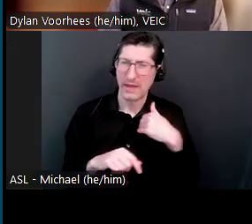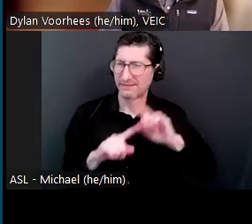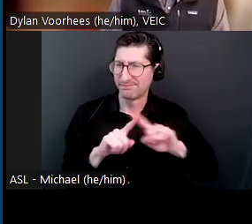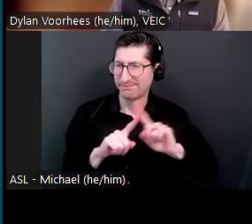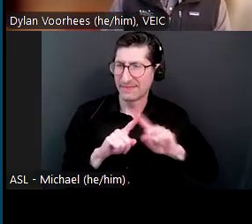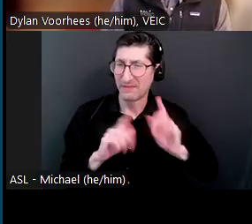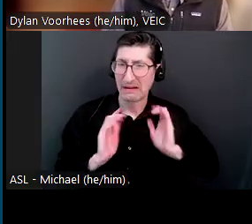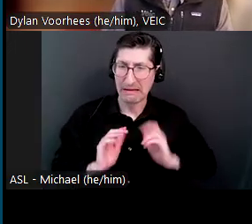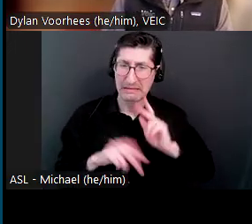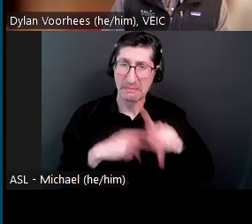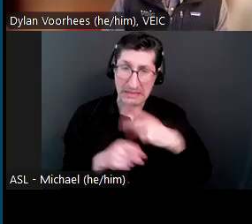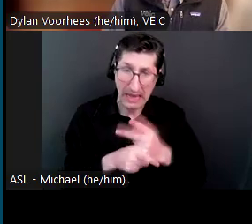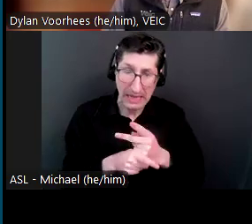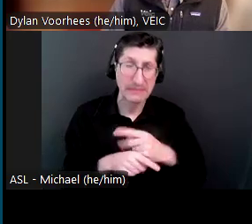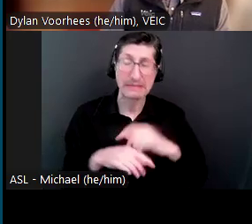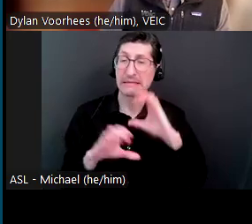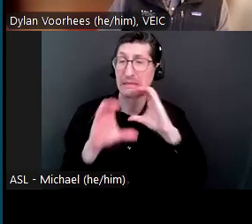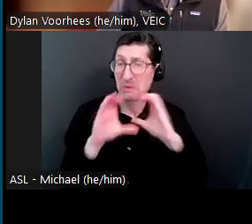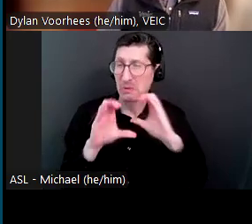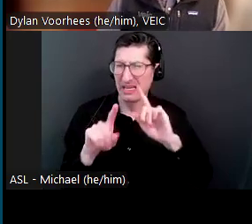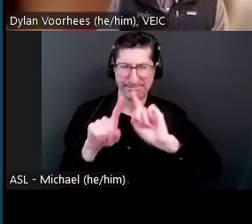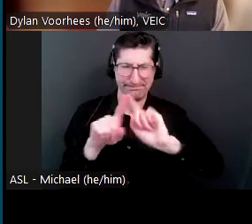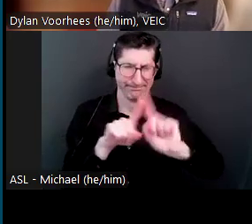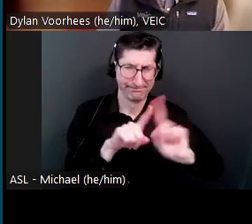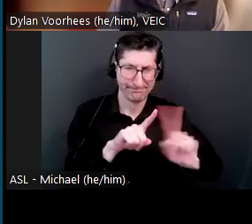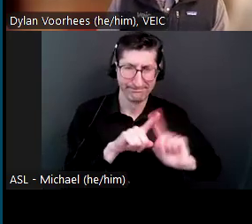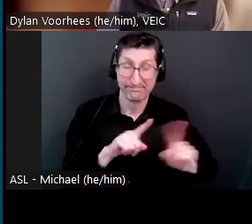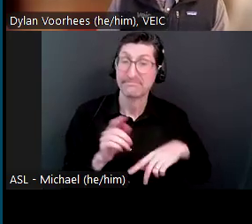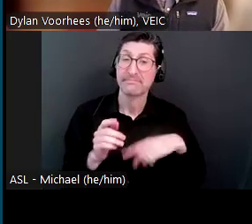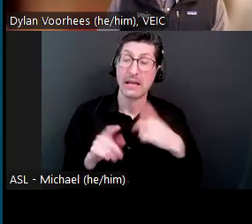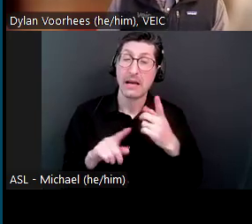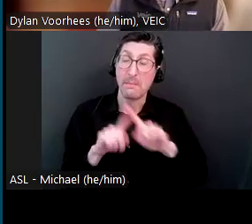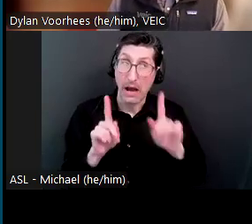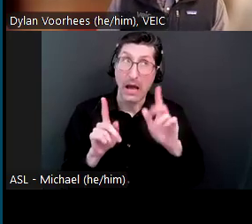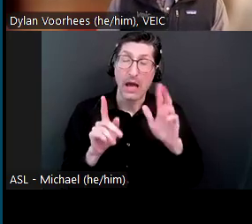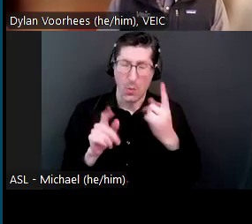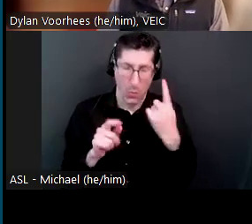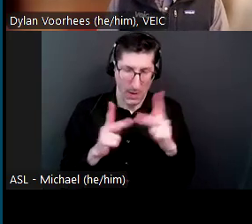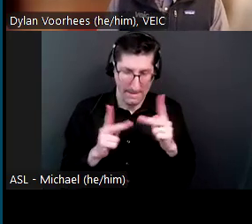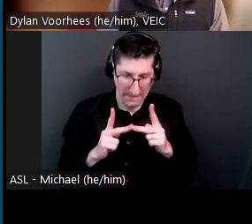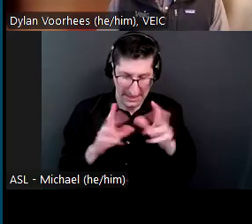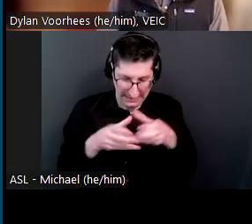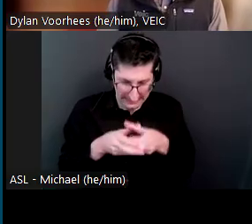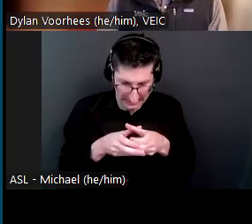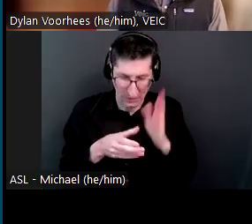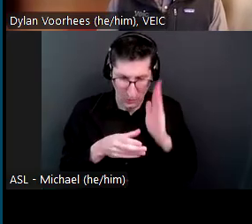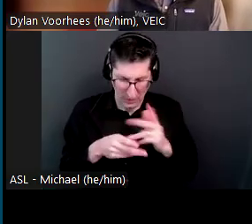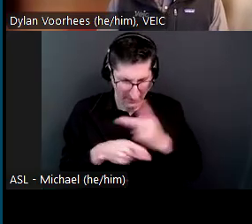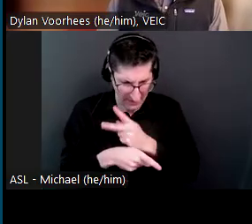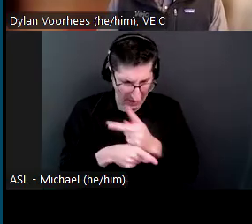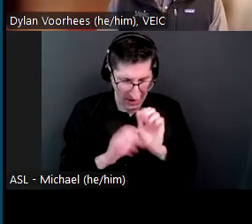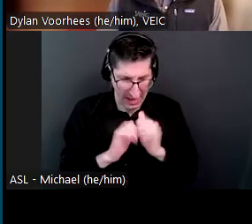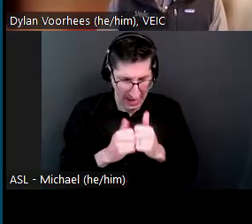many important forms of communication. But it would mean that those efforts would be coordinated and consistent, which could